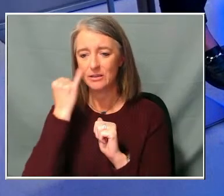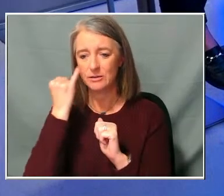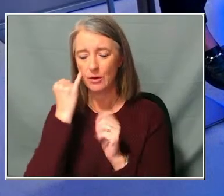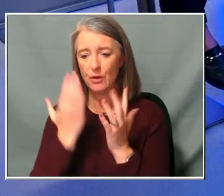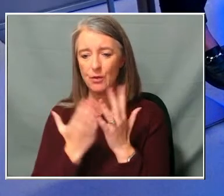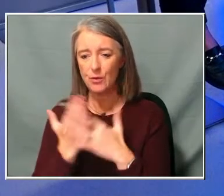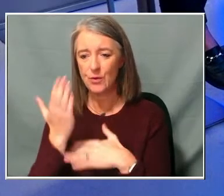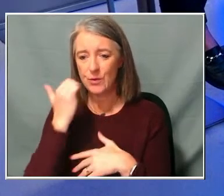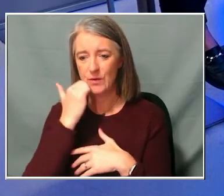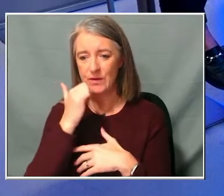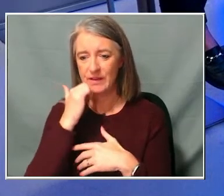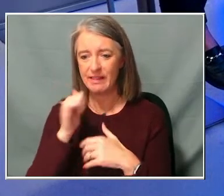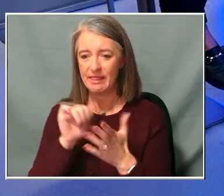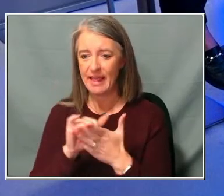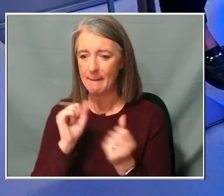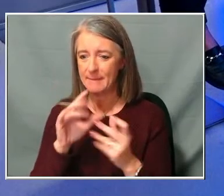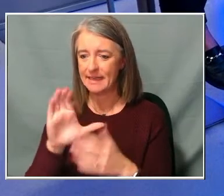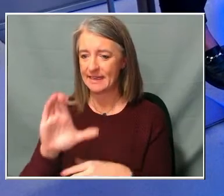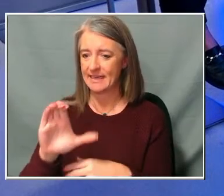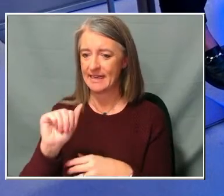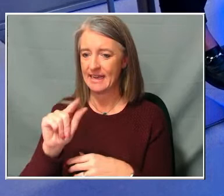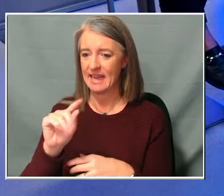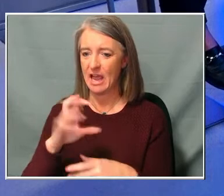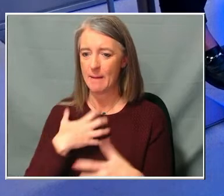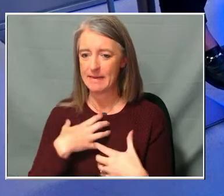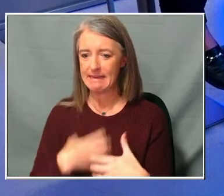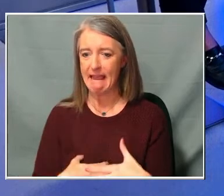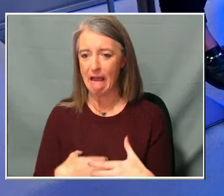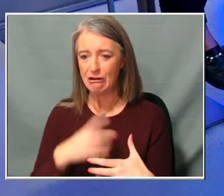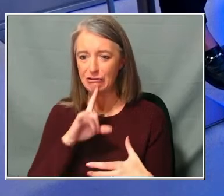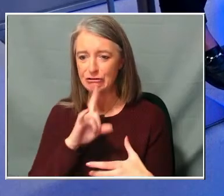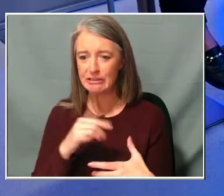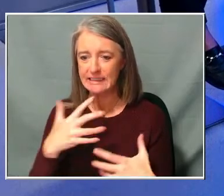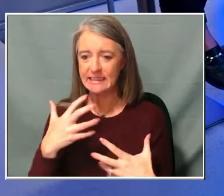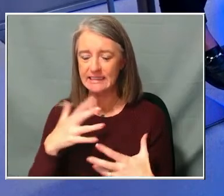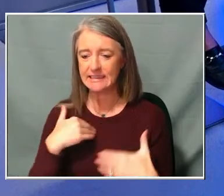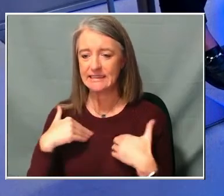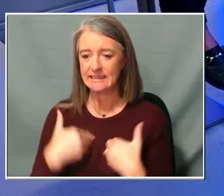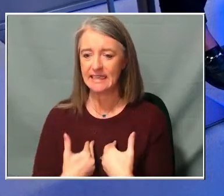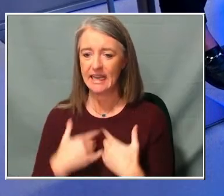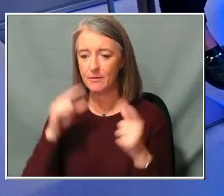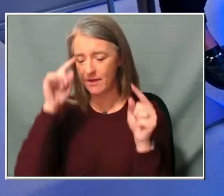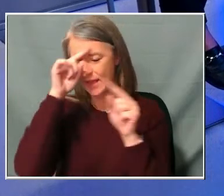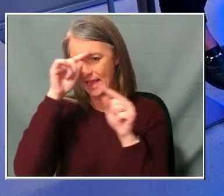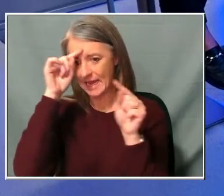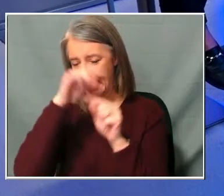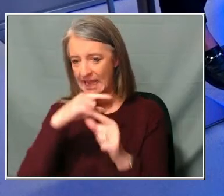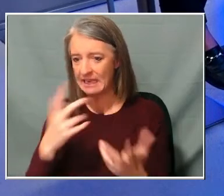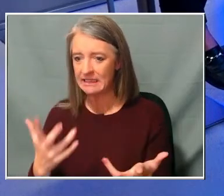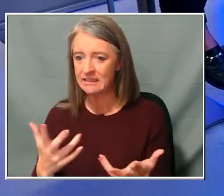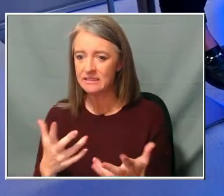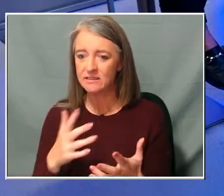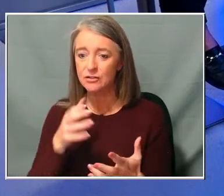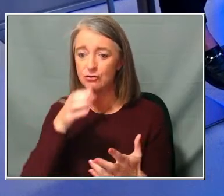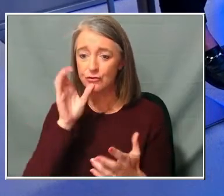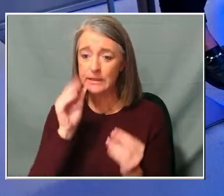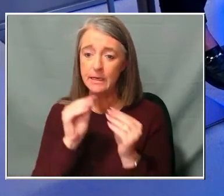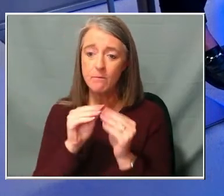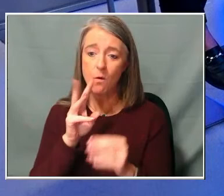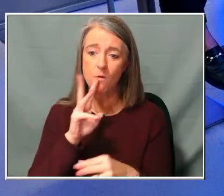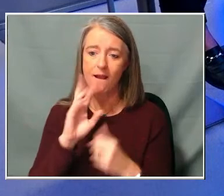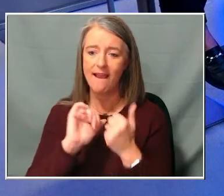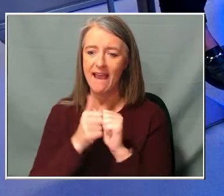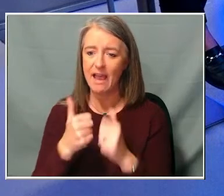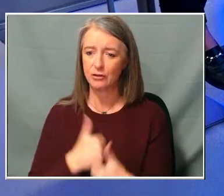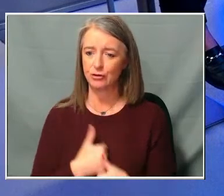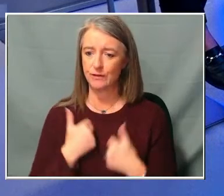on that few calories? I would be hangry. I would be tired. I would probably have a headache. Are you drinking more water? How are you surviving